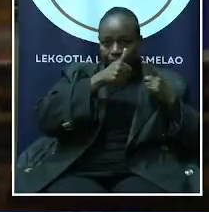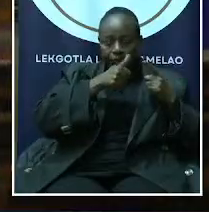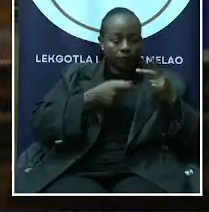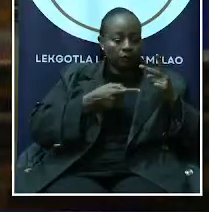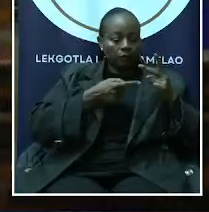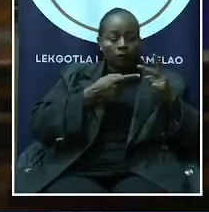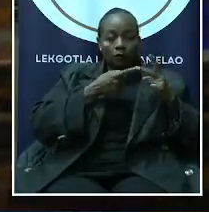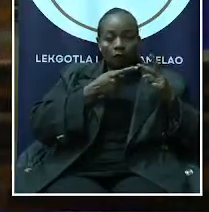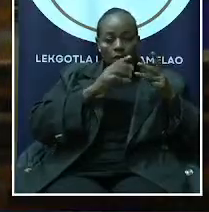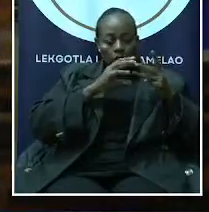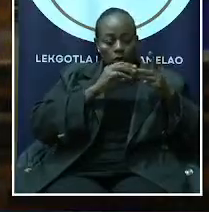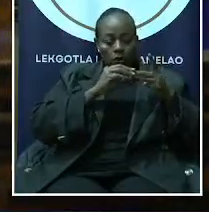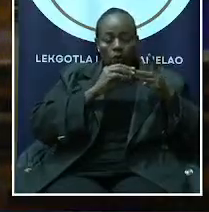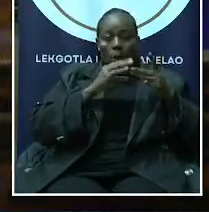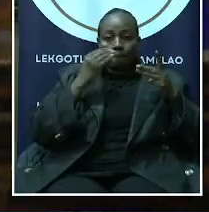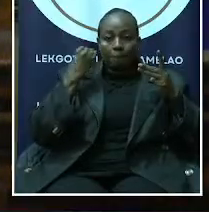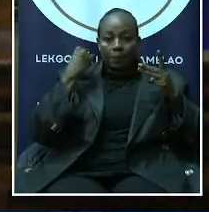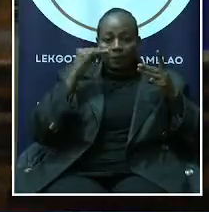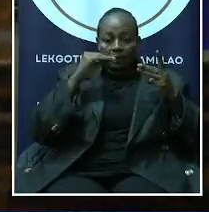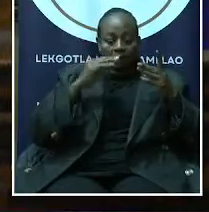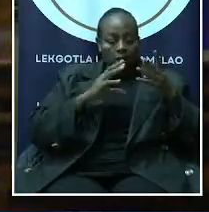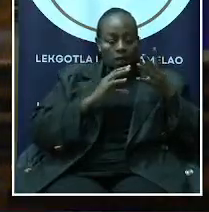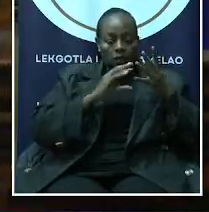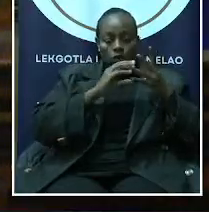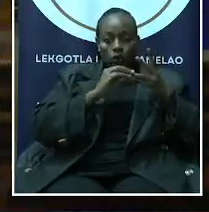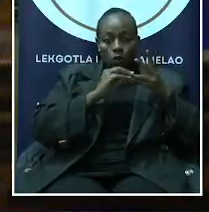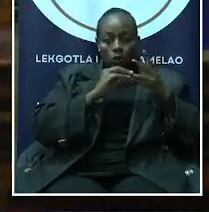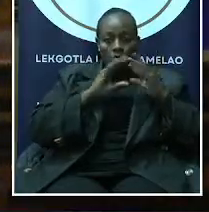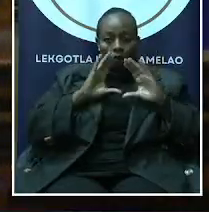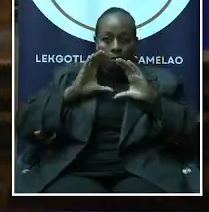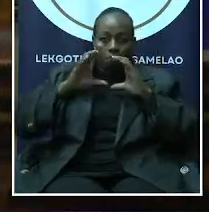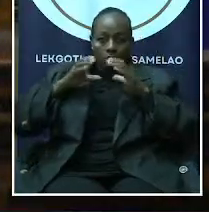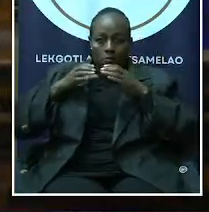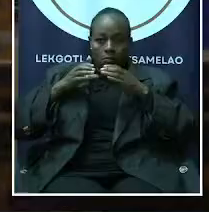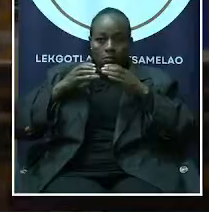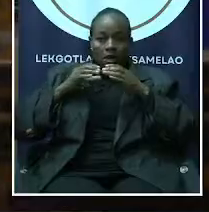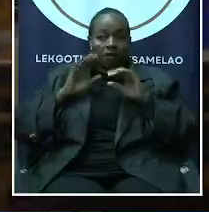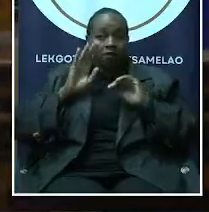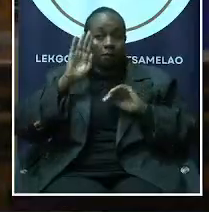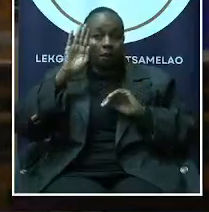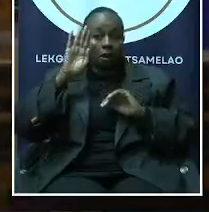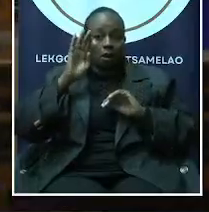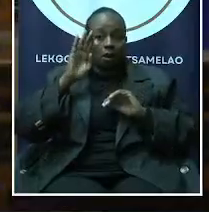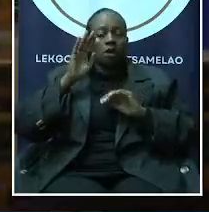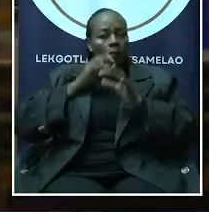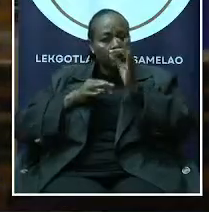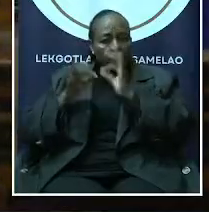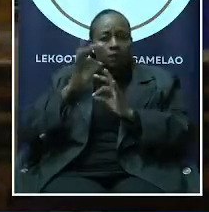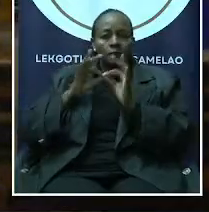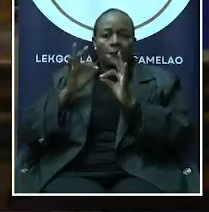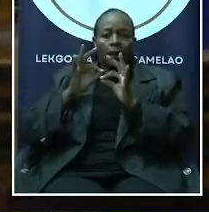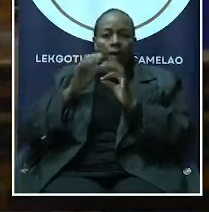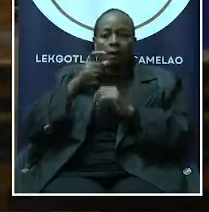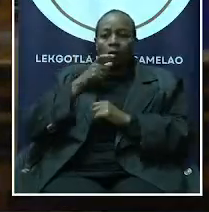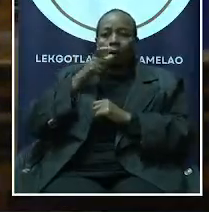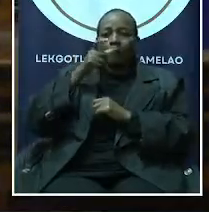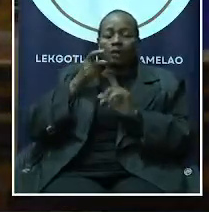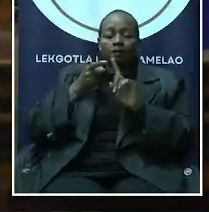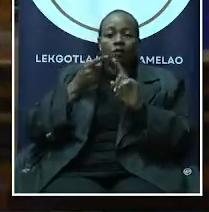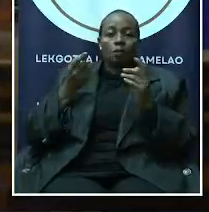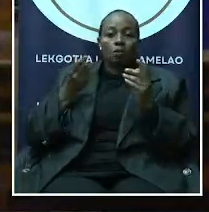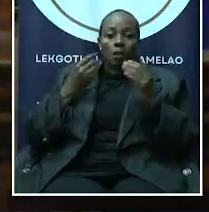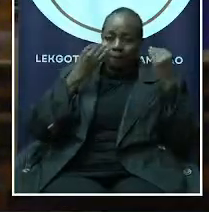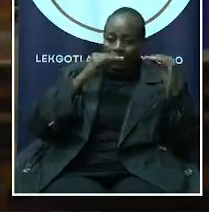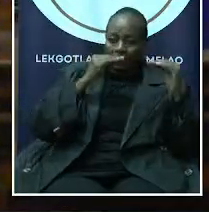2 from business, we're taking 2 from civic. If you're putting your hand up, you're gonna say that you are input from